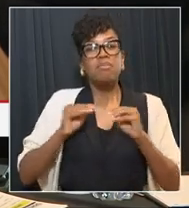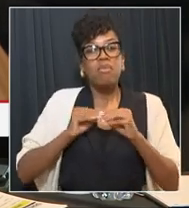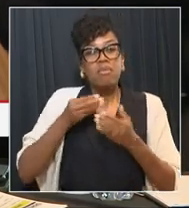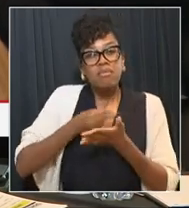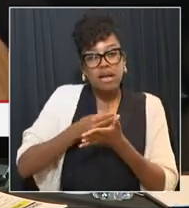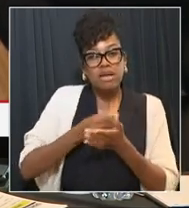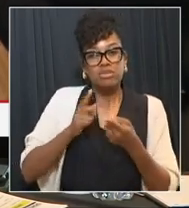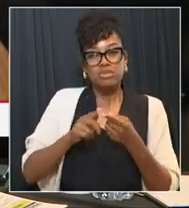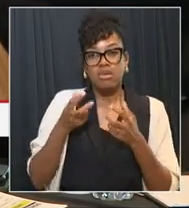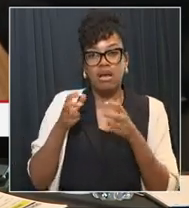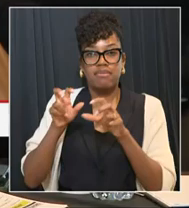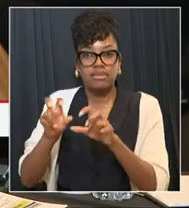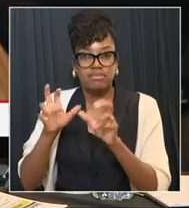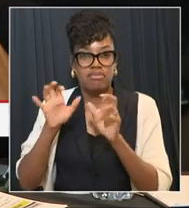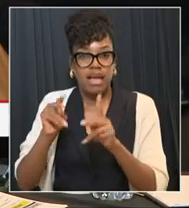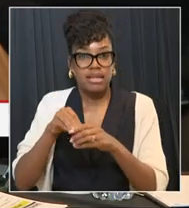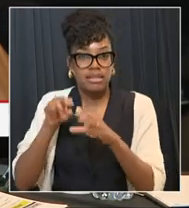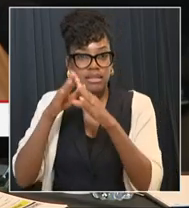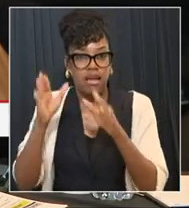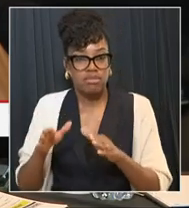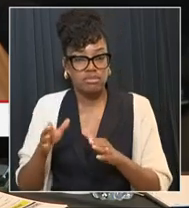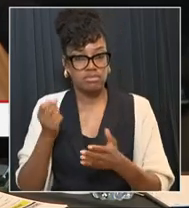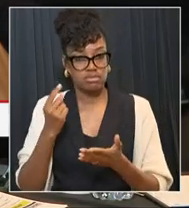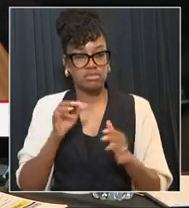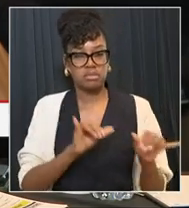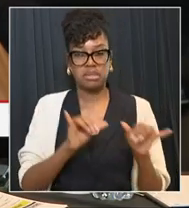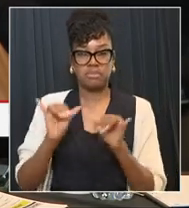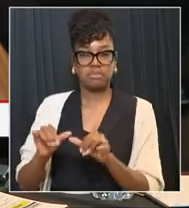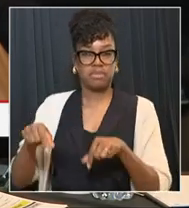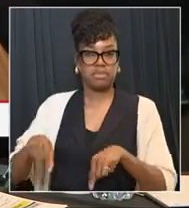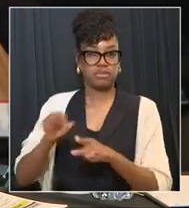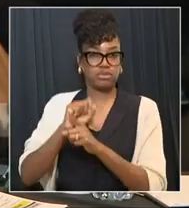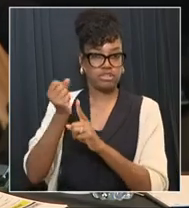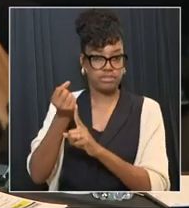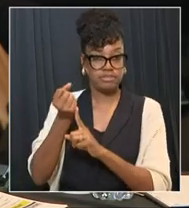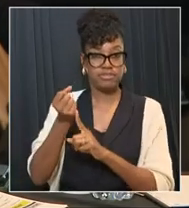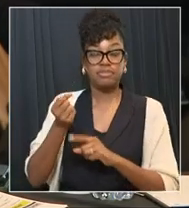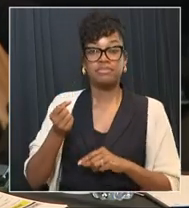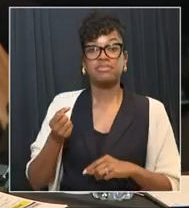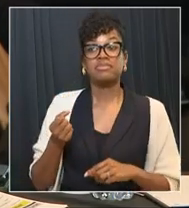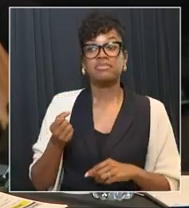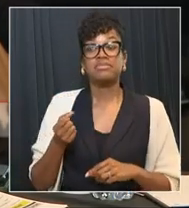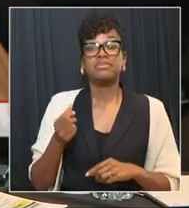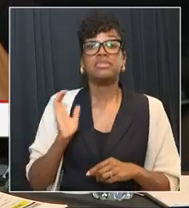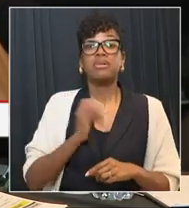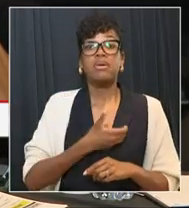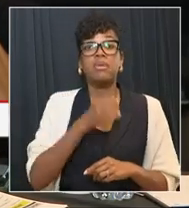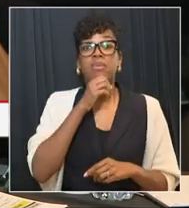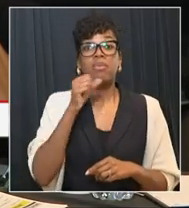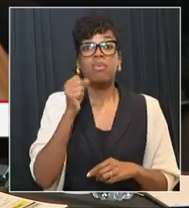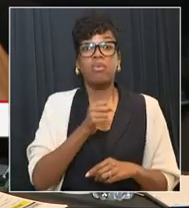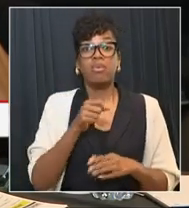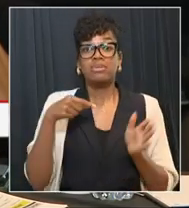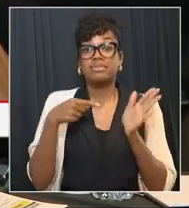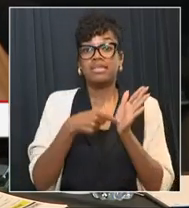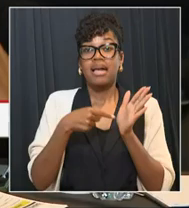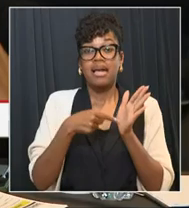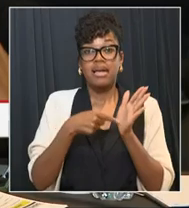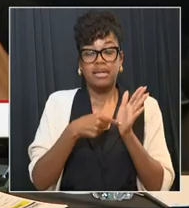unlock, I understand, about $800 million in debt capacity from refinancing old debt that